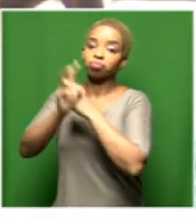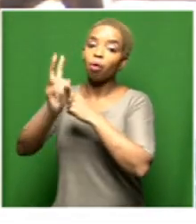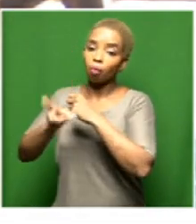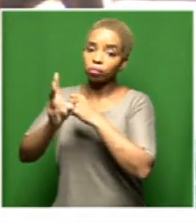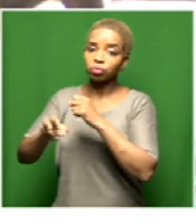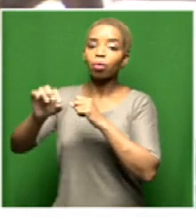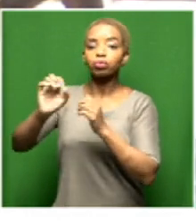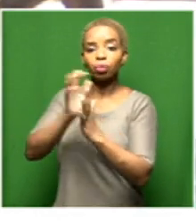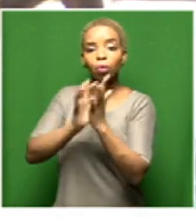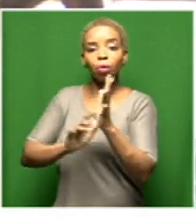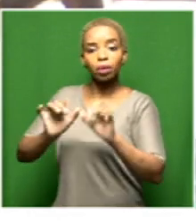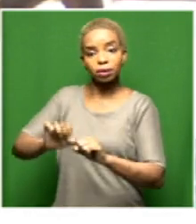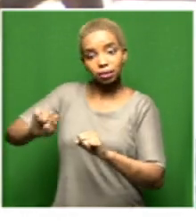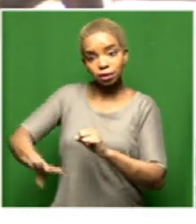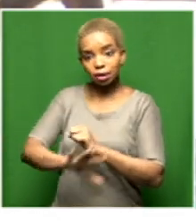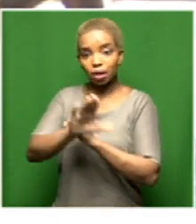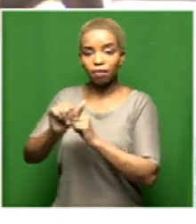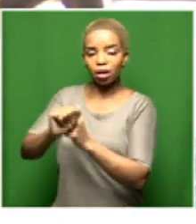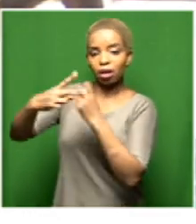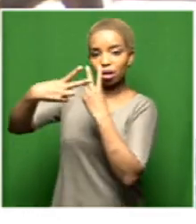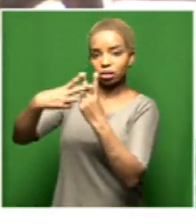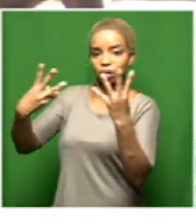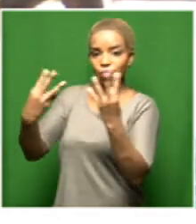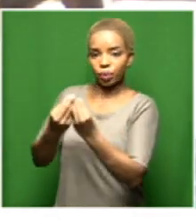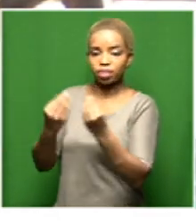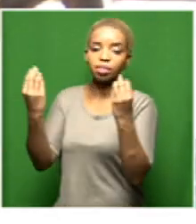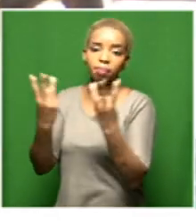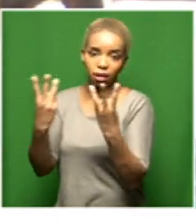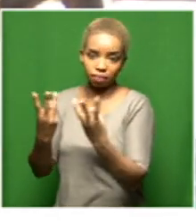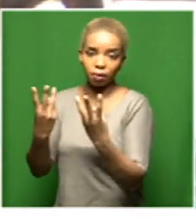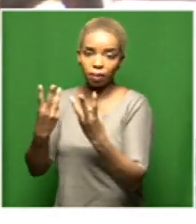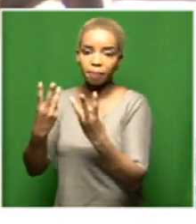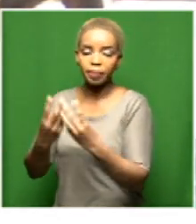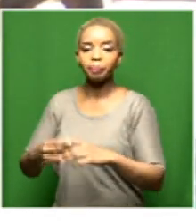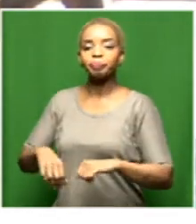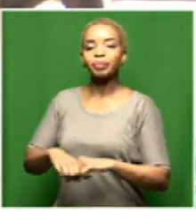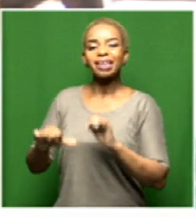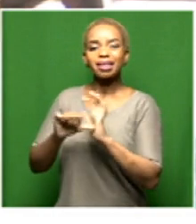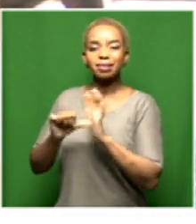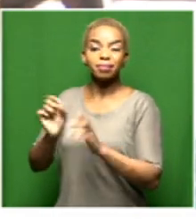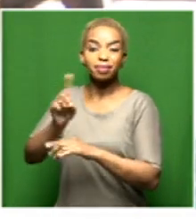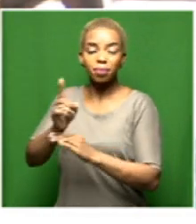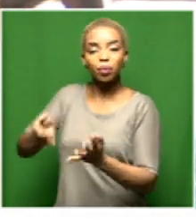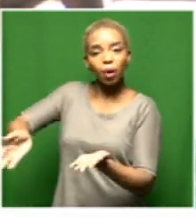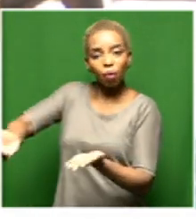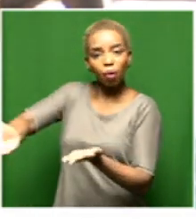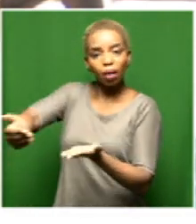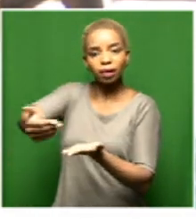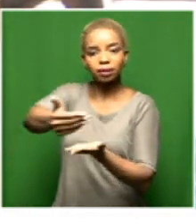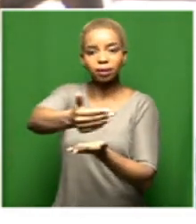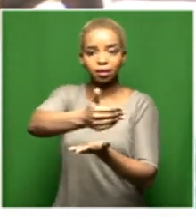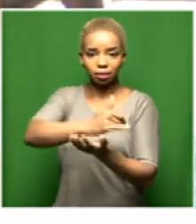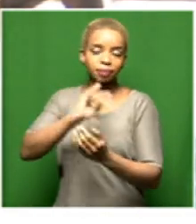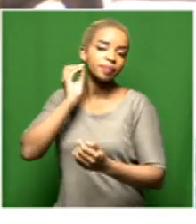the hashtag We the People. One of the important things for us is collecting contemporary history. So, for